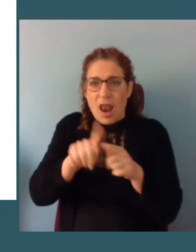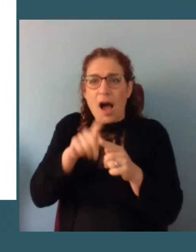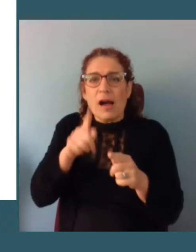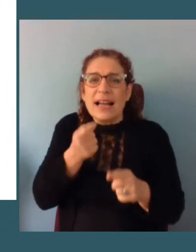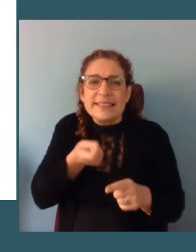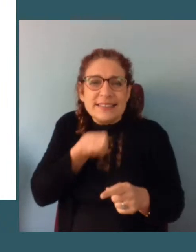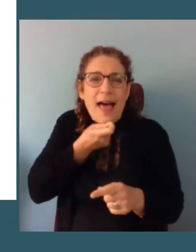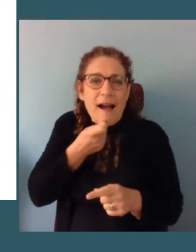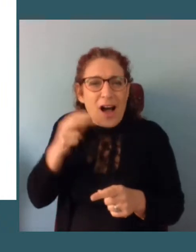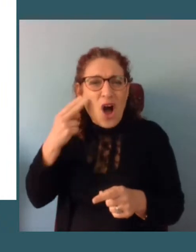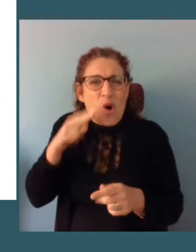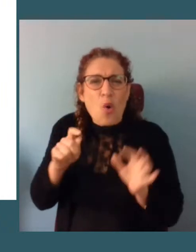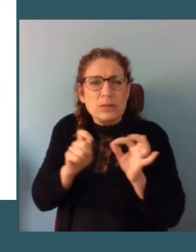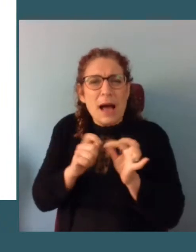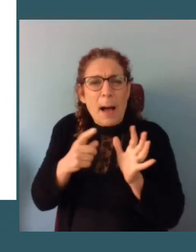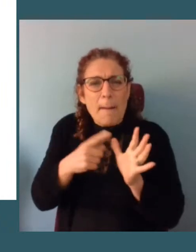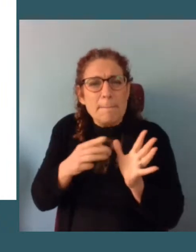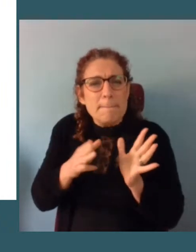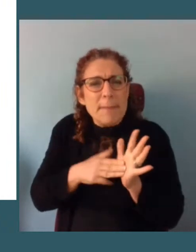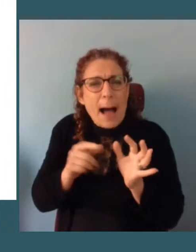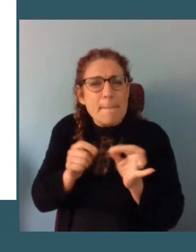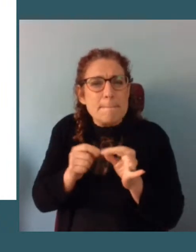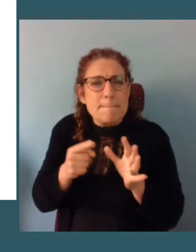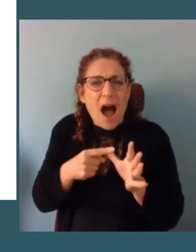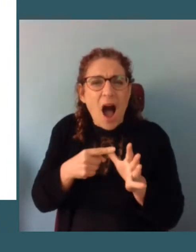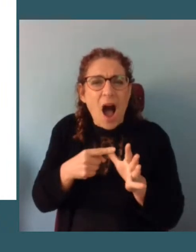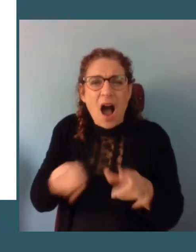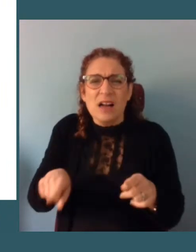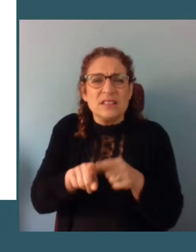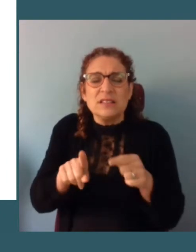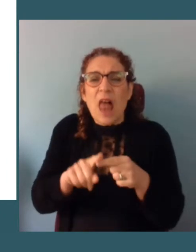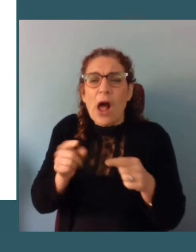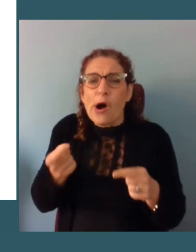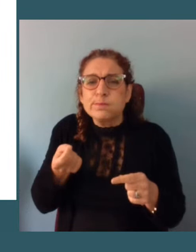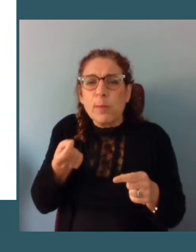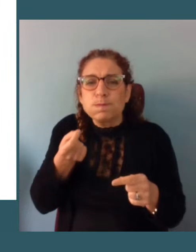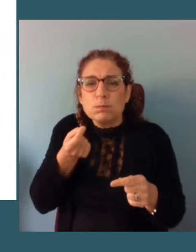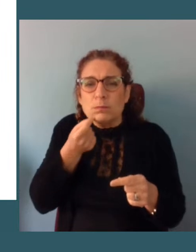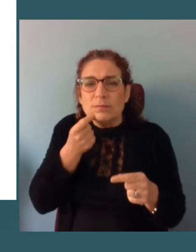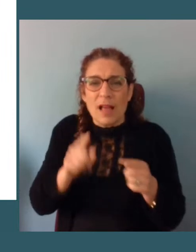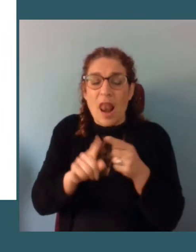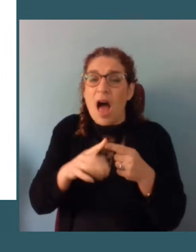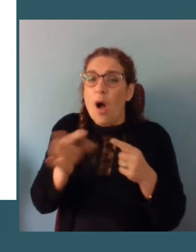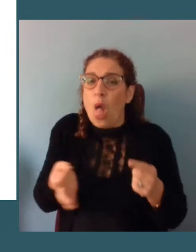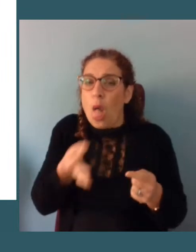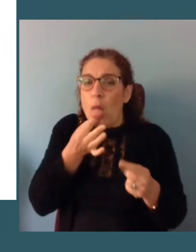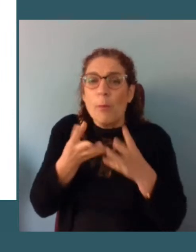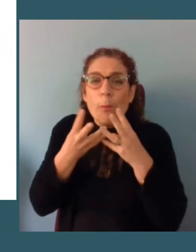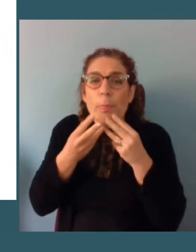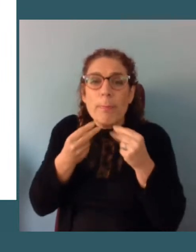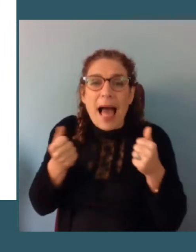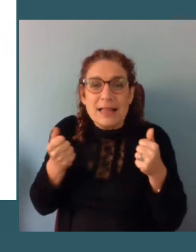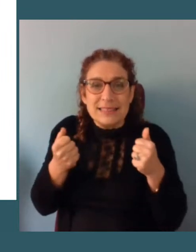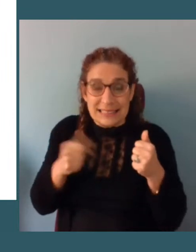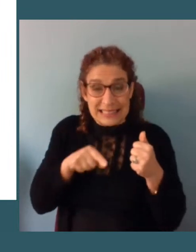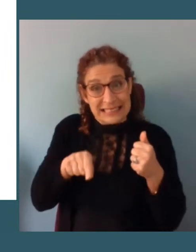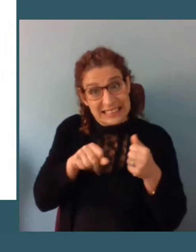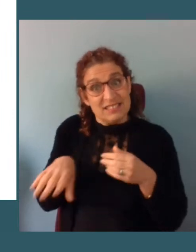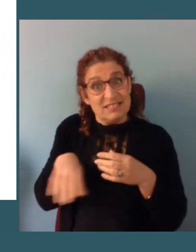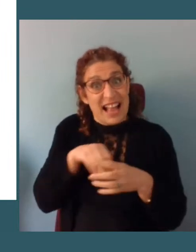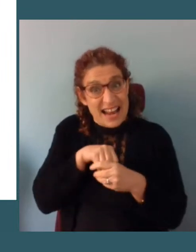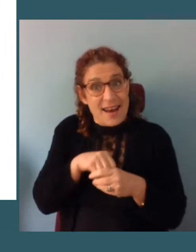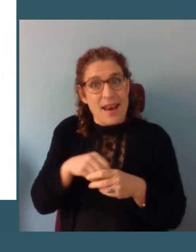which is a bit like a what's-it type of thing that just melts in the mouth, but it just is covered